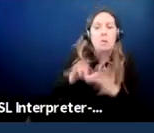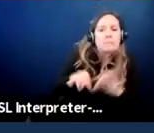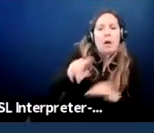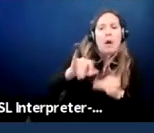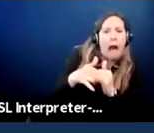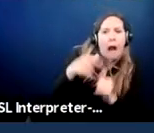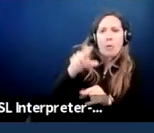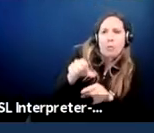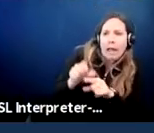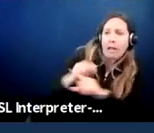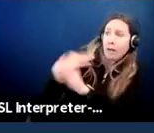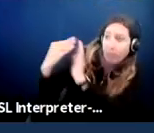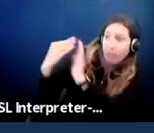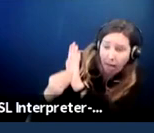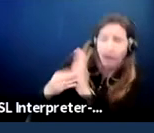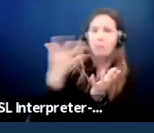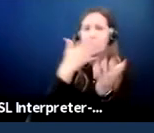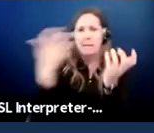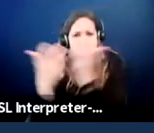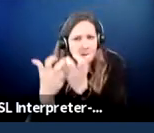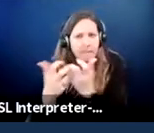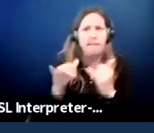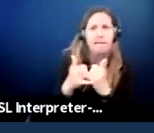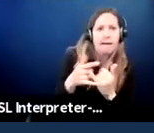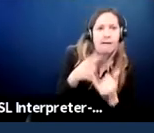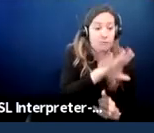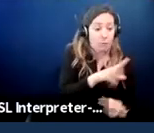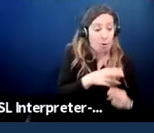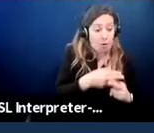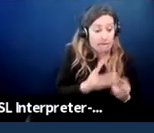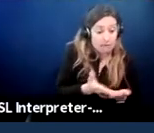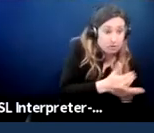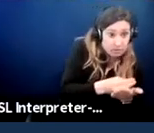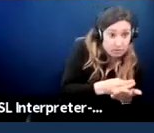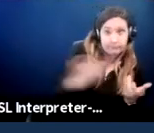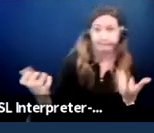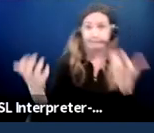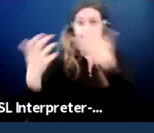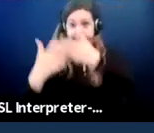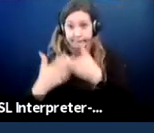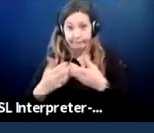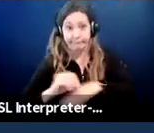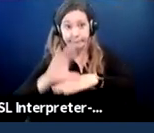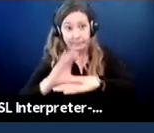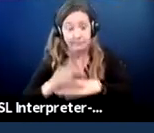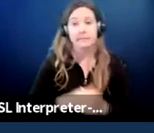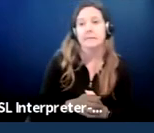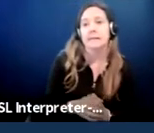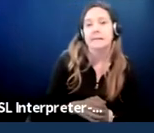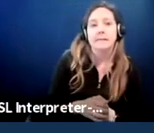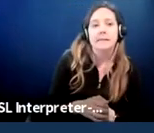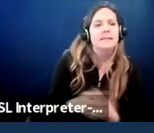well. So Canadian tax credits, there are three major tax credits, probably in the startup space or young company space